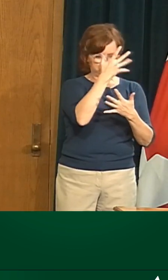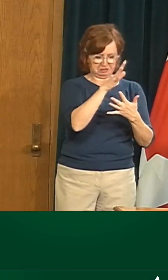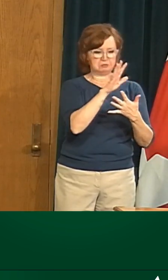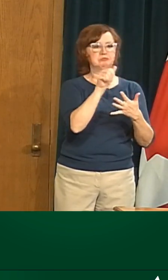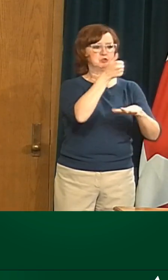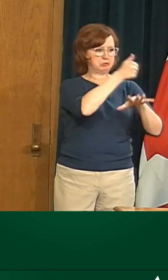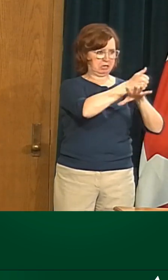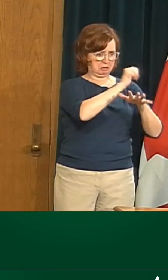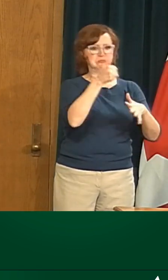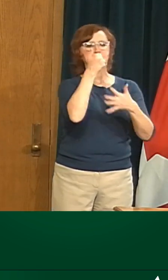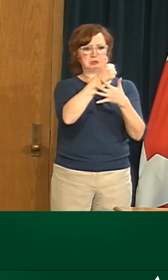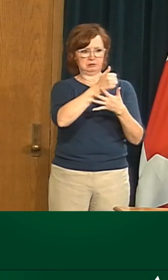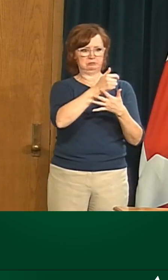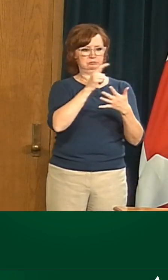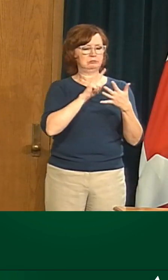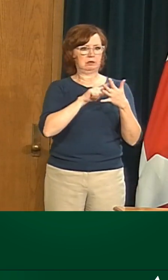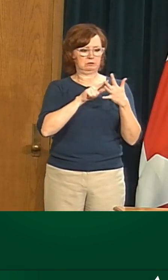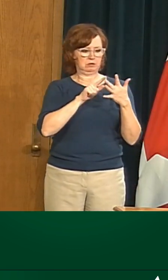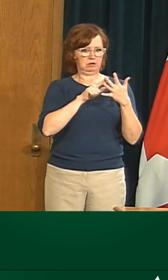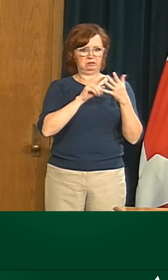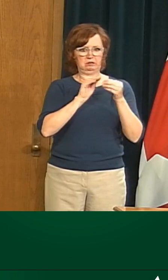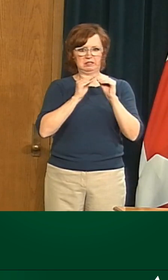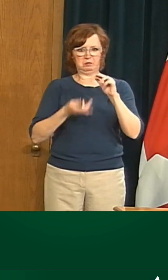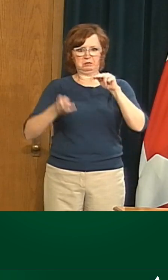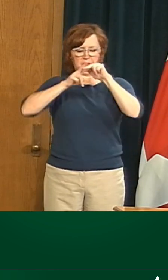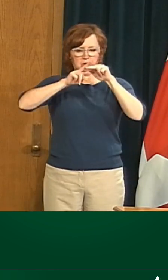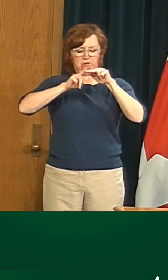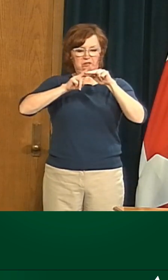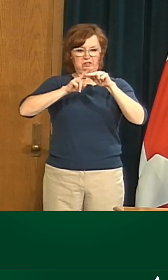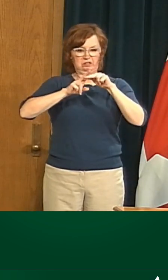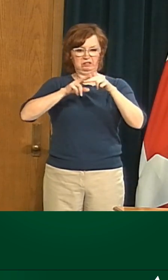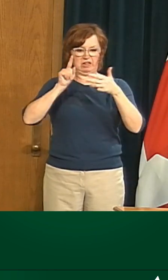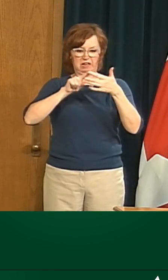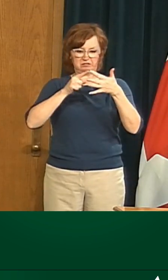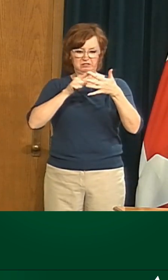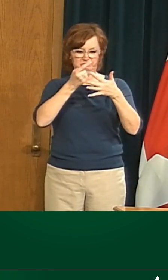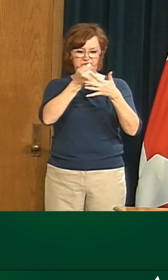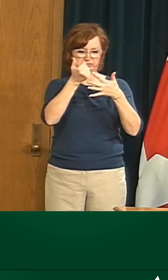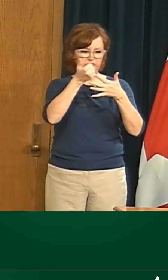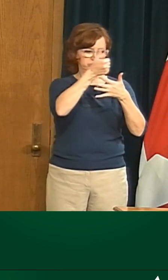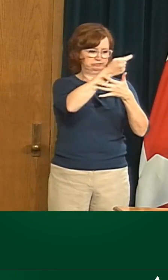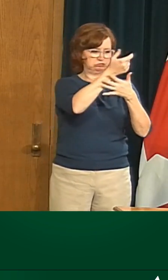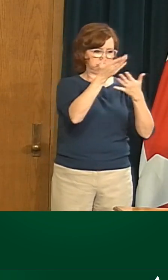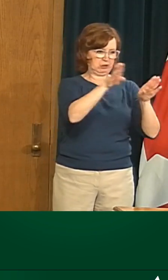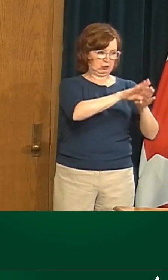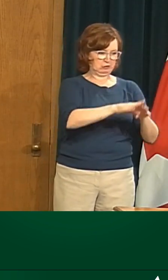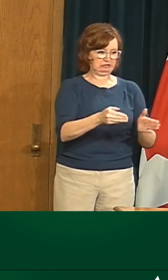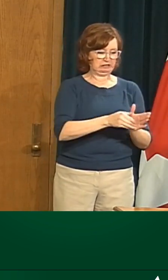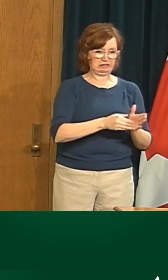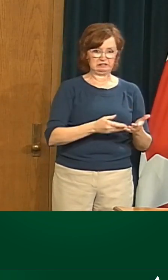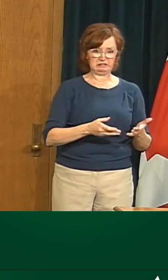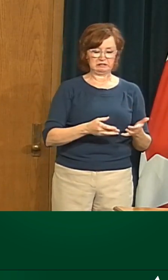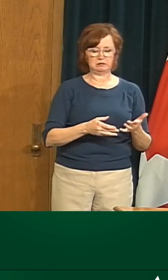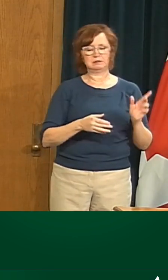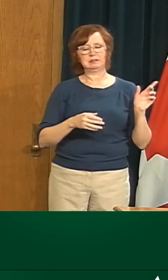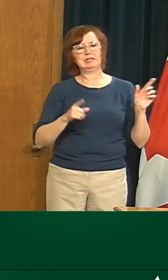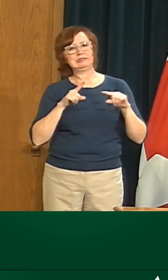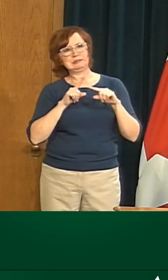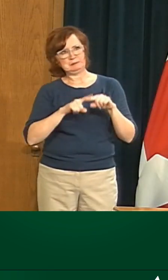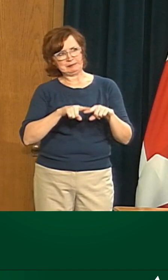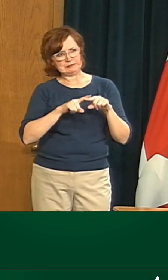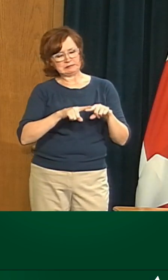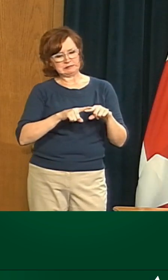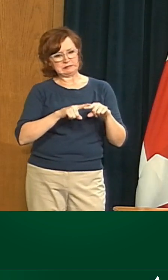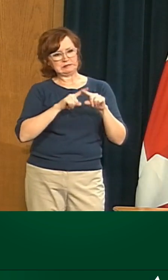we were before? How do we phase backwards? It depends on where those cases are coming